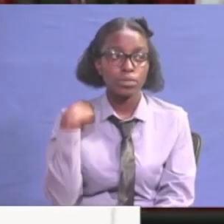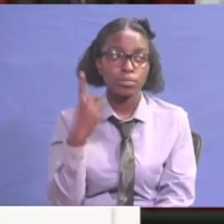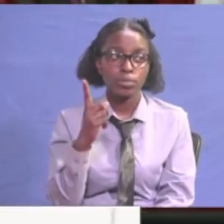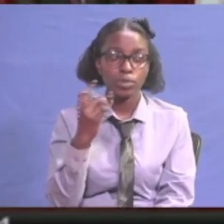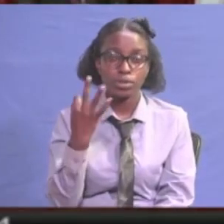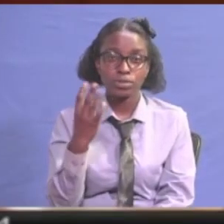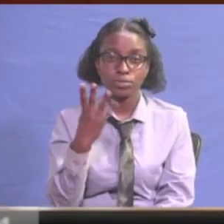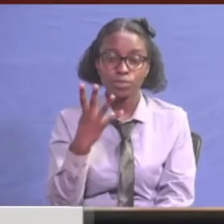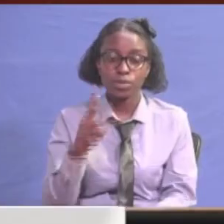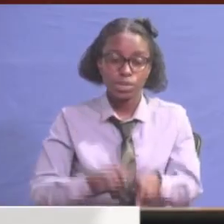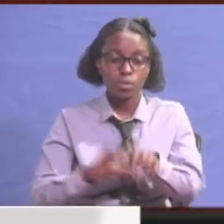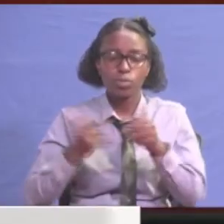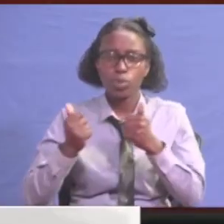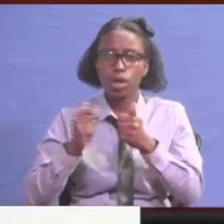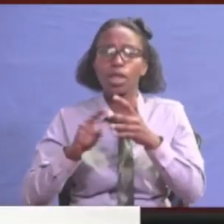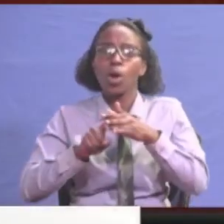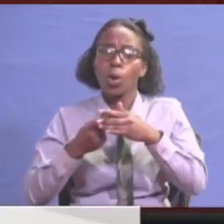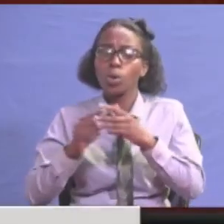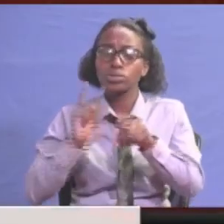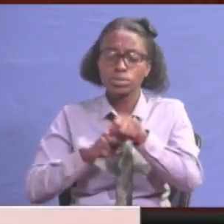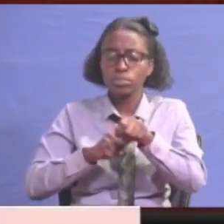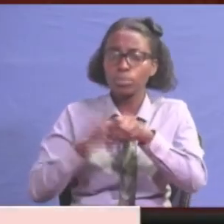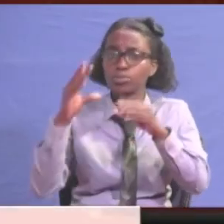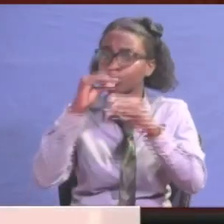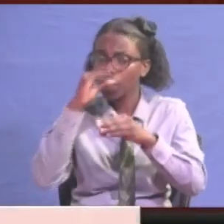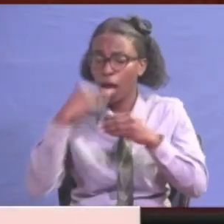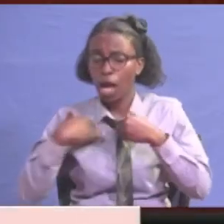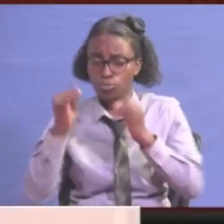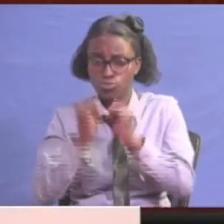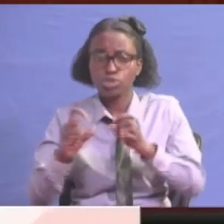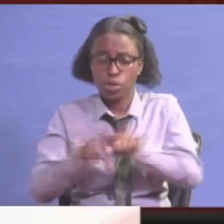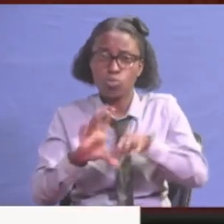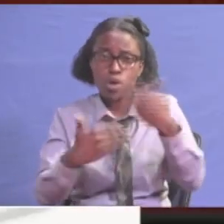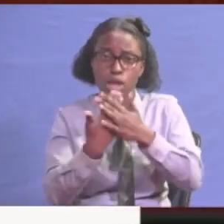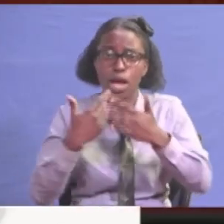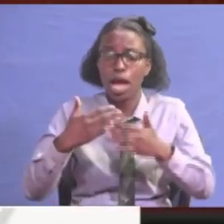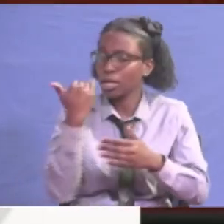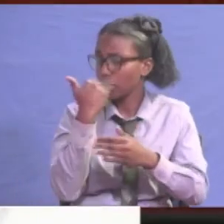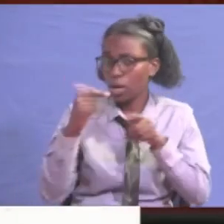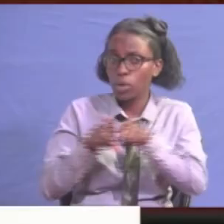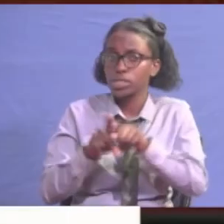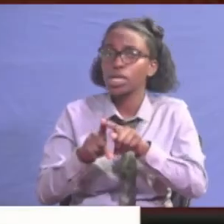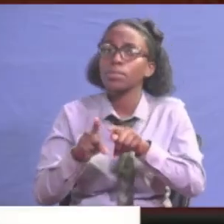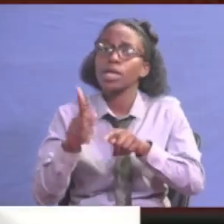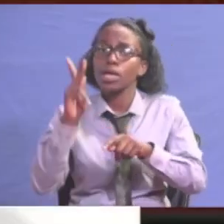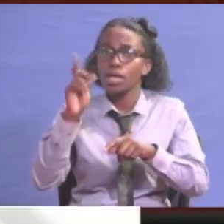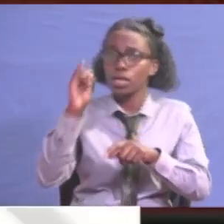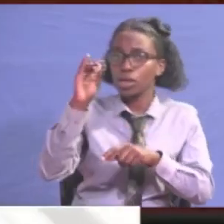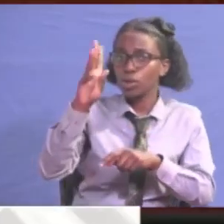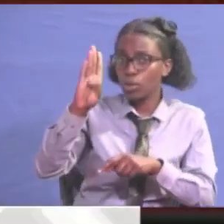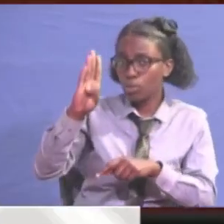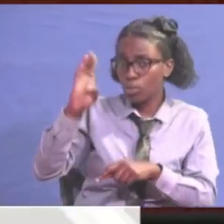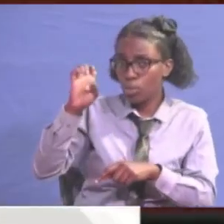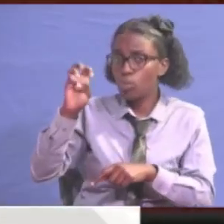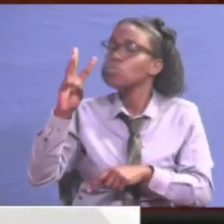Number 134. The dice has now been cast for the impeachment trial of Deputy President Rigathi Gachagua, with Kibwezi West Member of Parliament